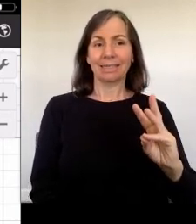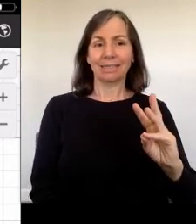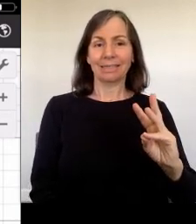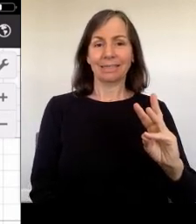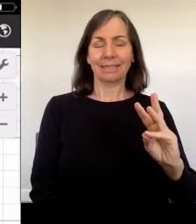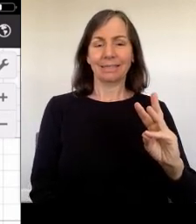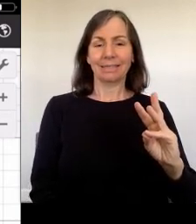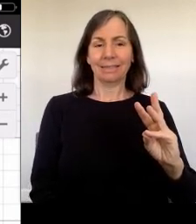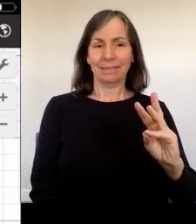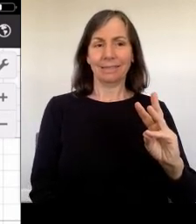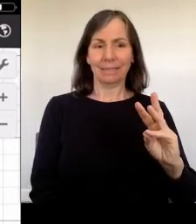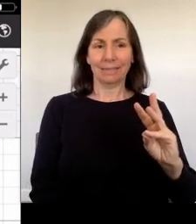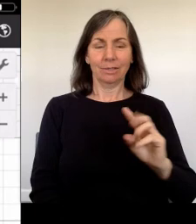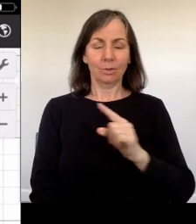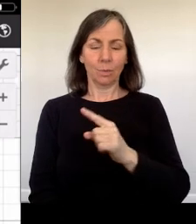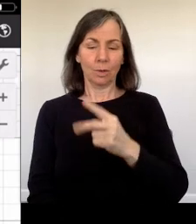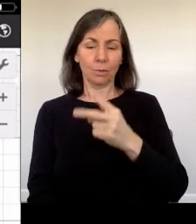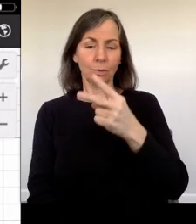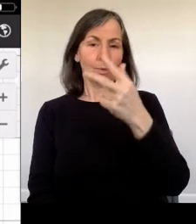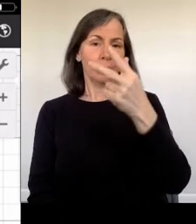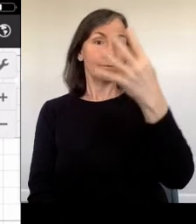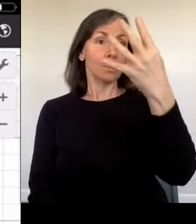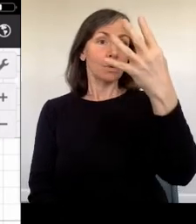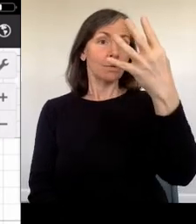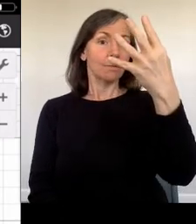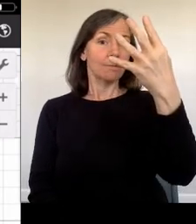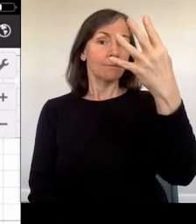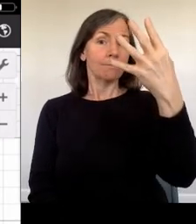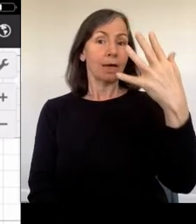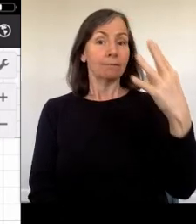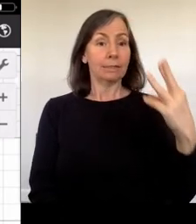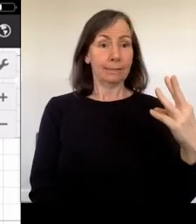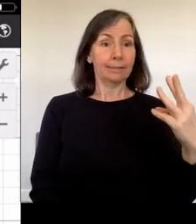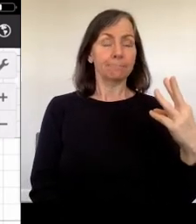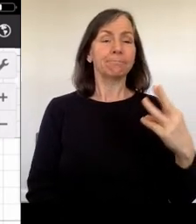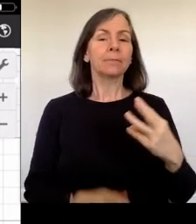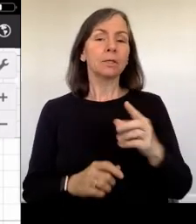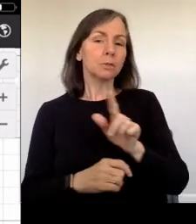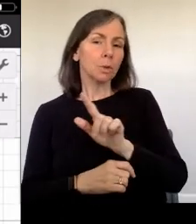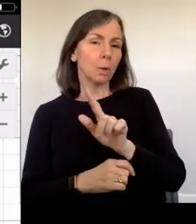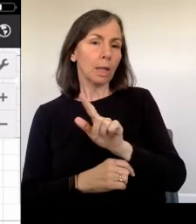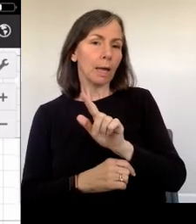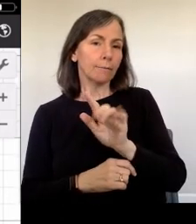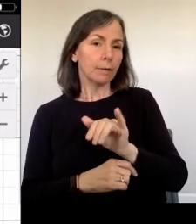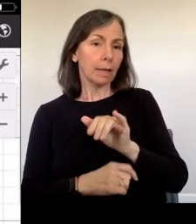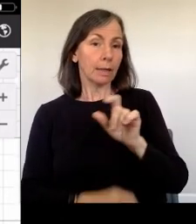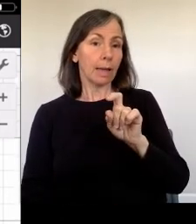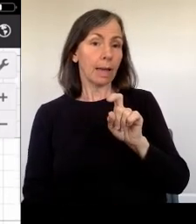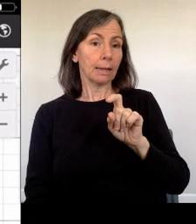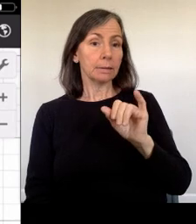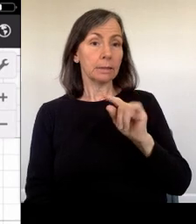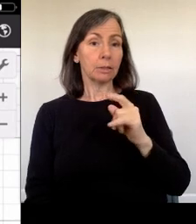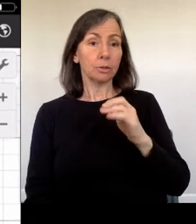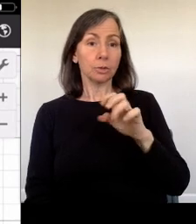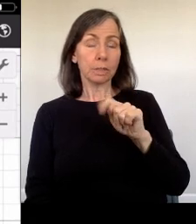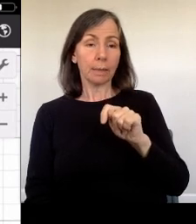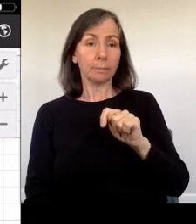6 points total. So I'm going to start with my left x-intercept, 1,